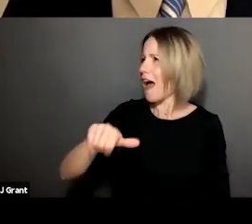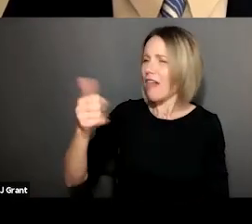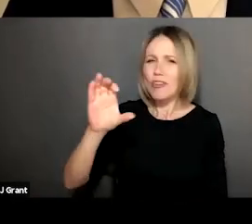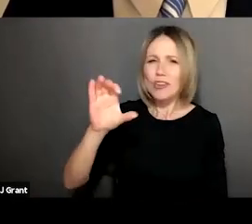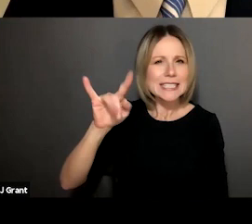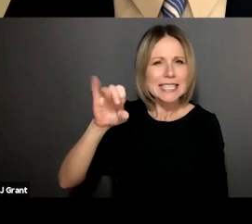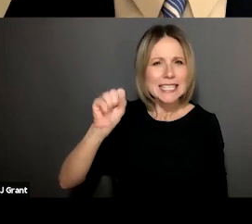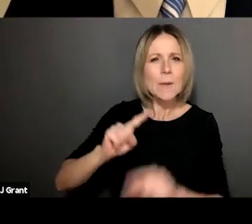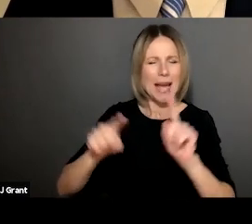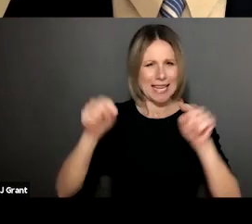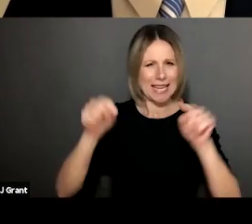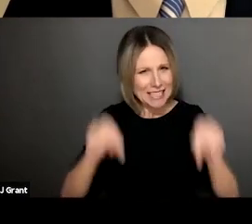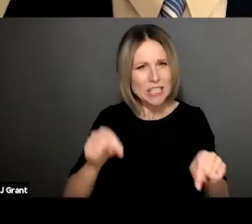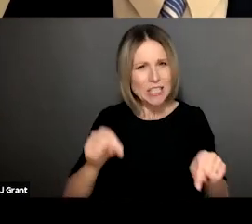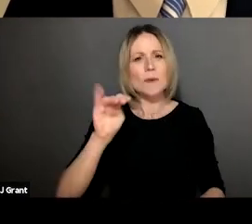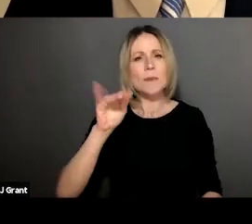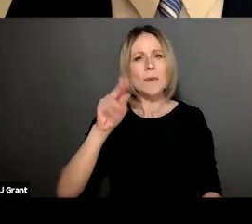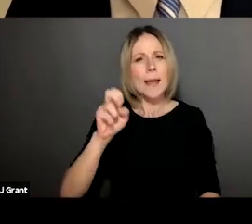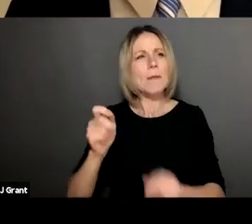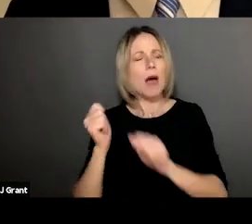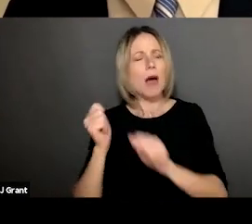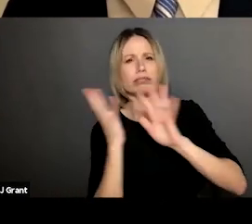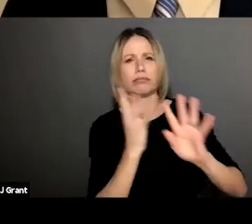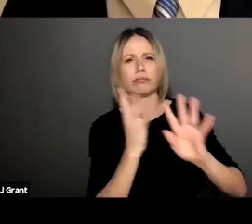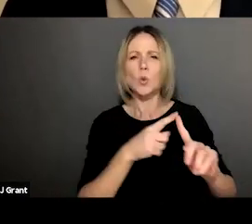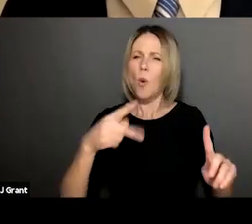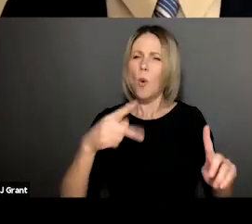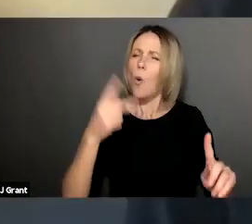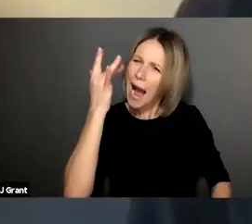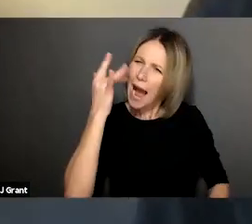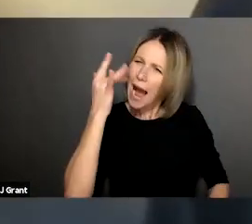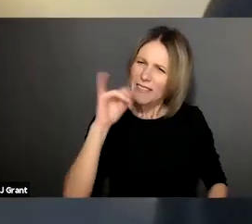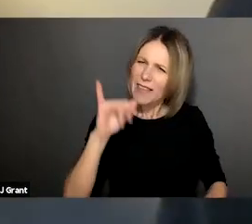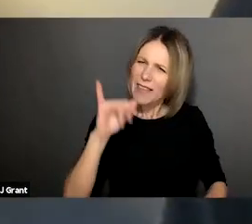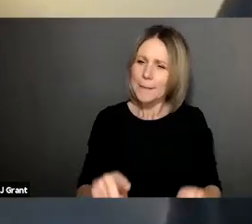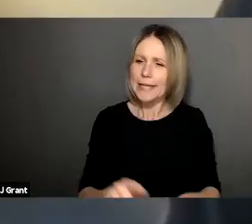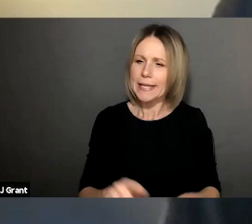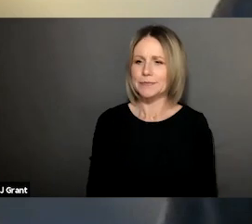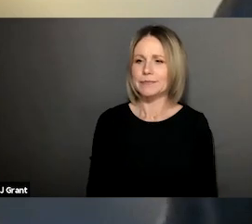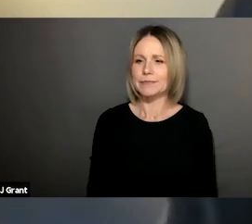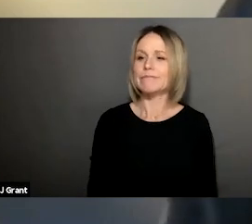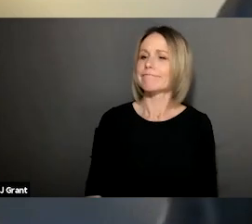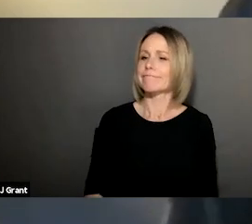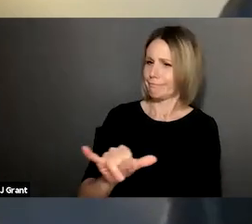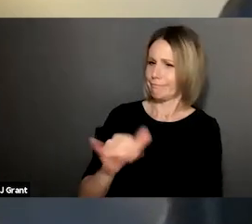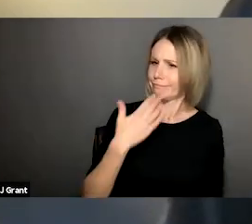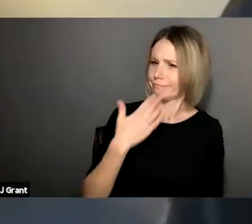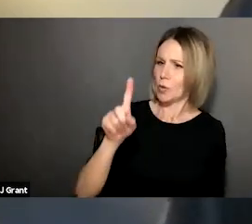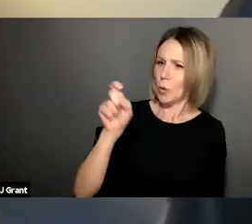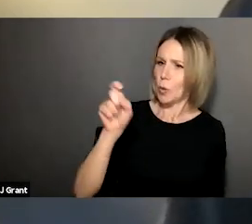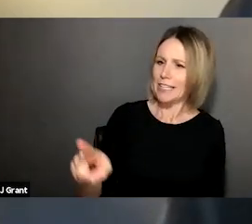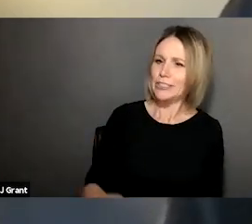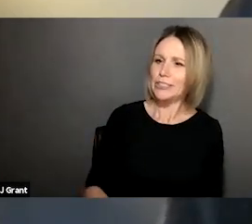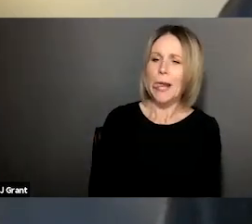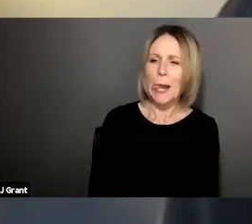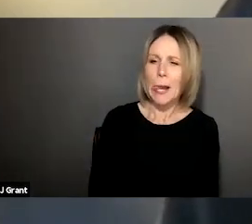What would you say? What's your best guess about why that happened here? Oh, that's a good question. I think it